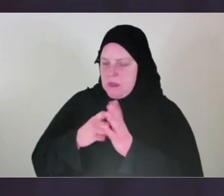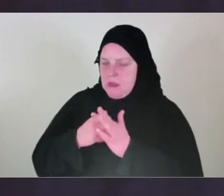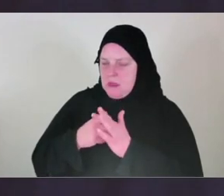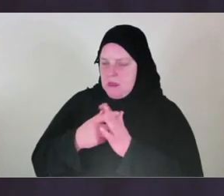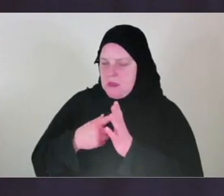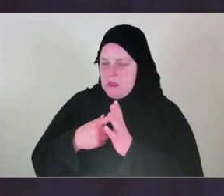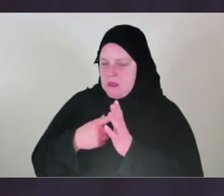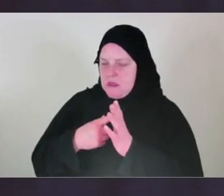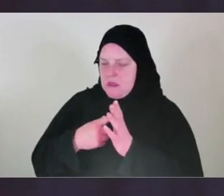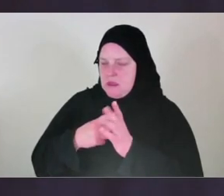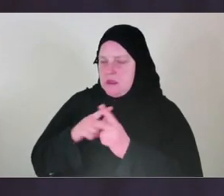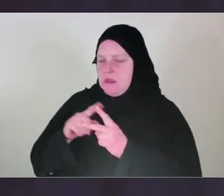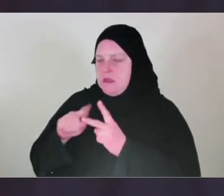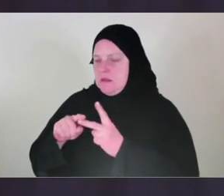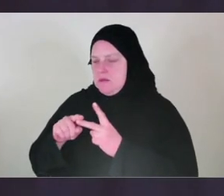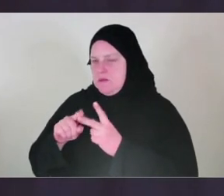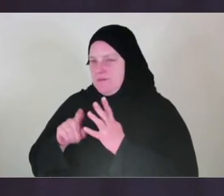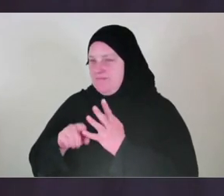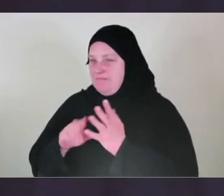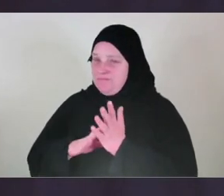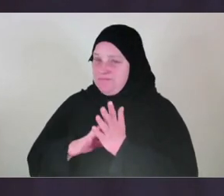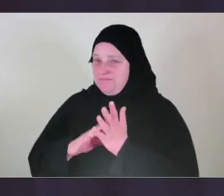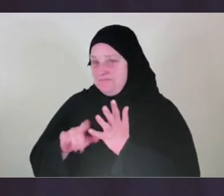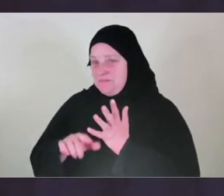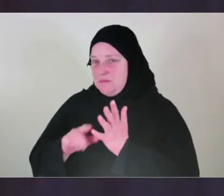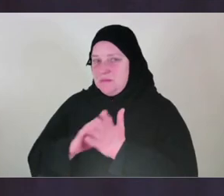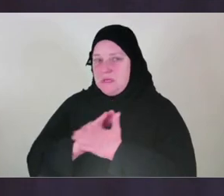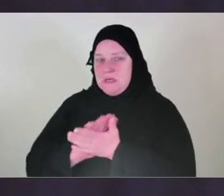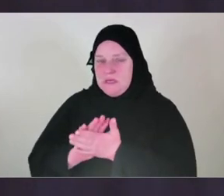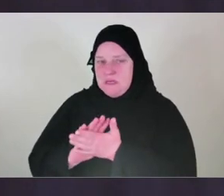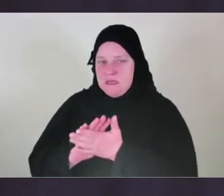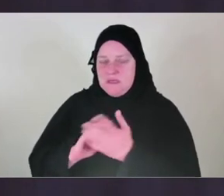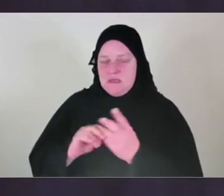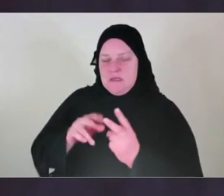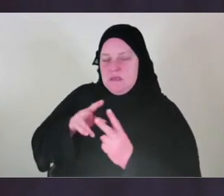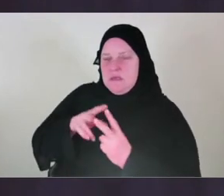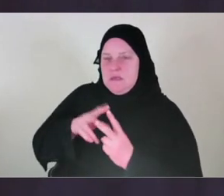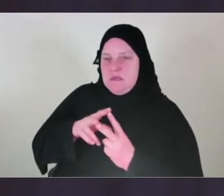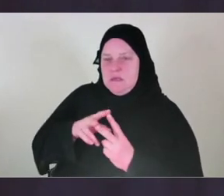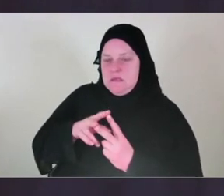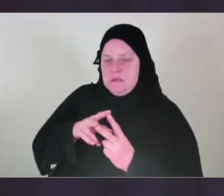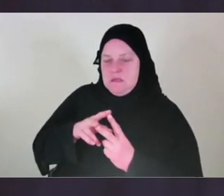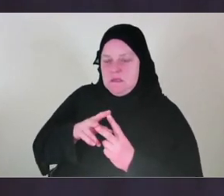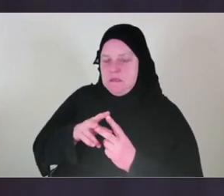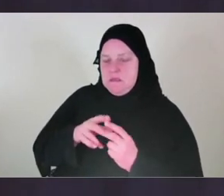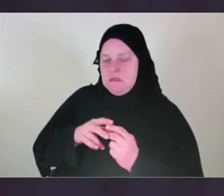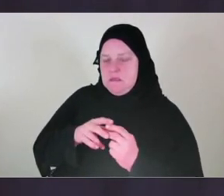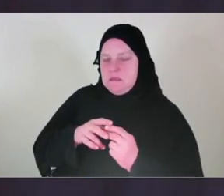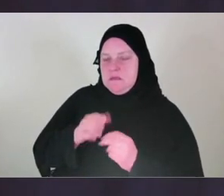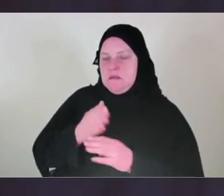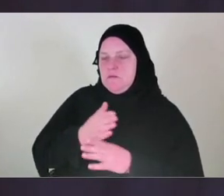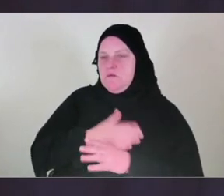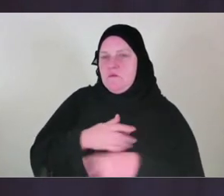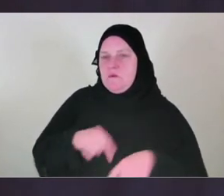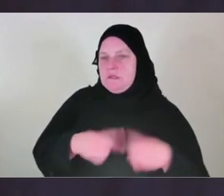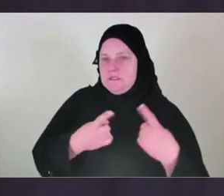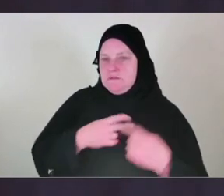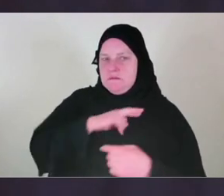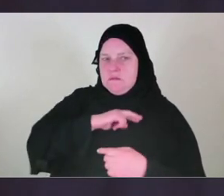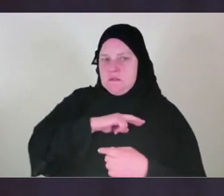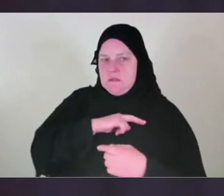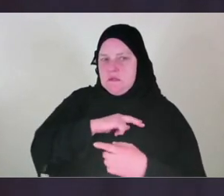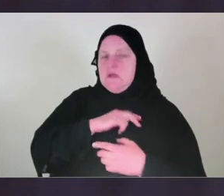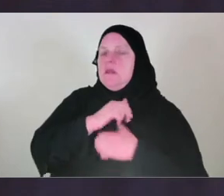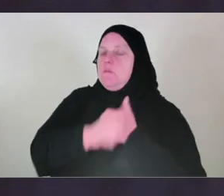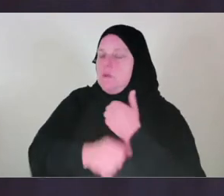say? They were mushrikeen, the apolytists, they became Muslims. He says, even if, say we say they became